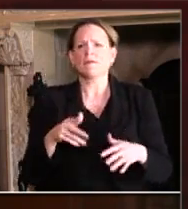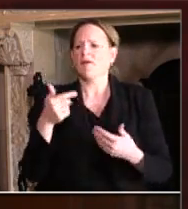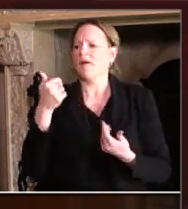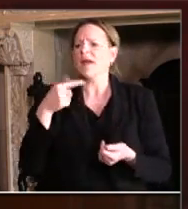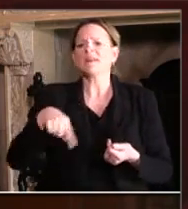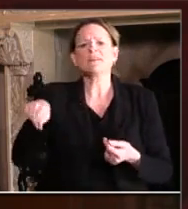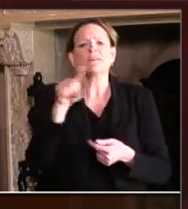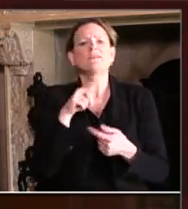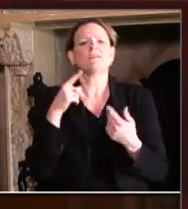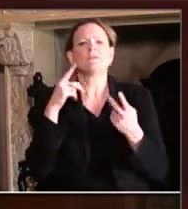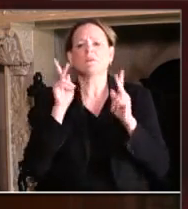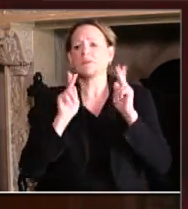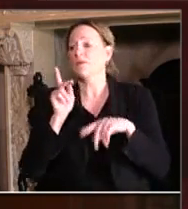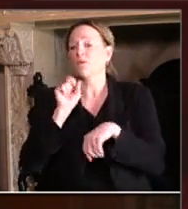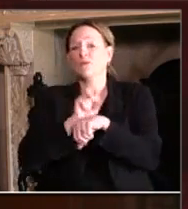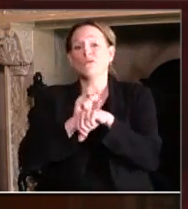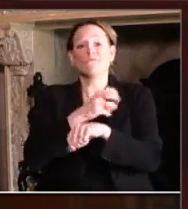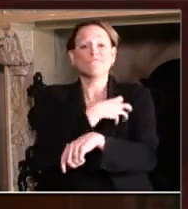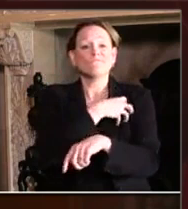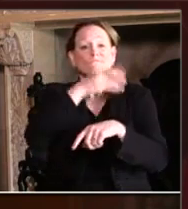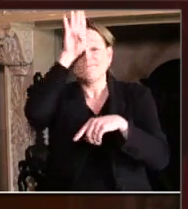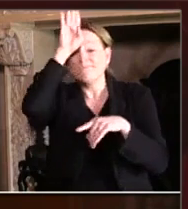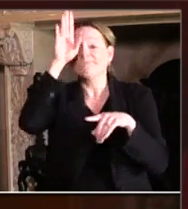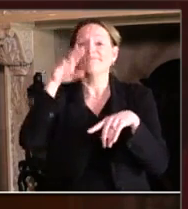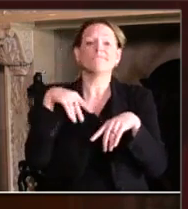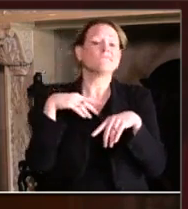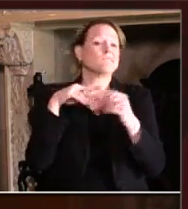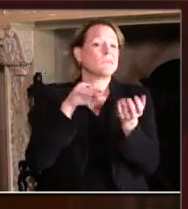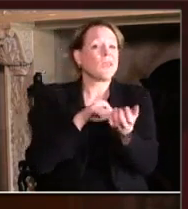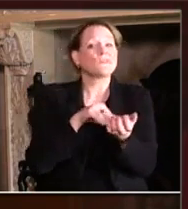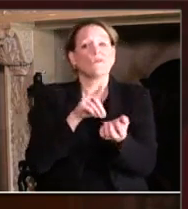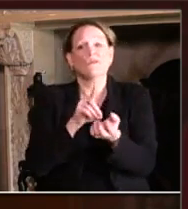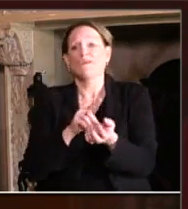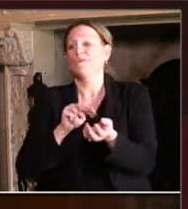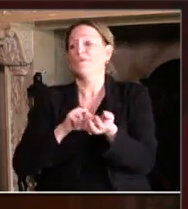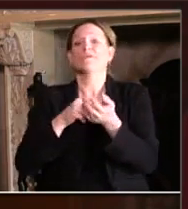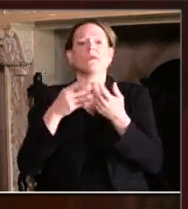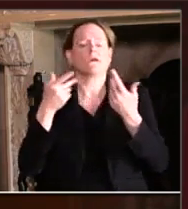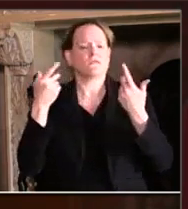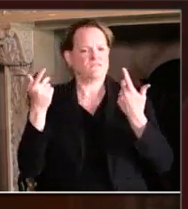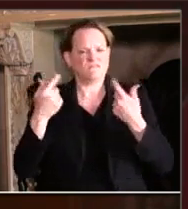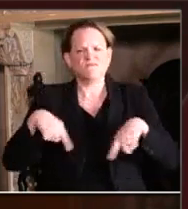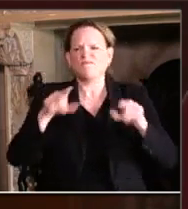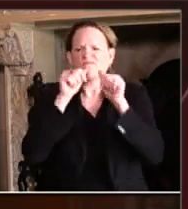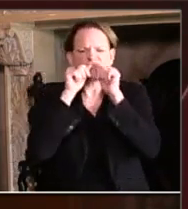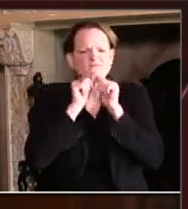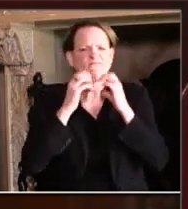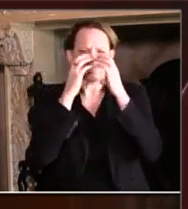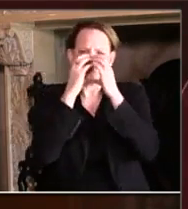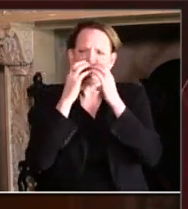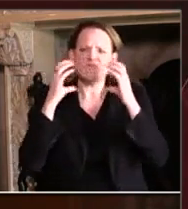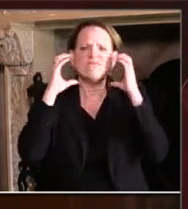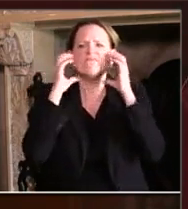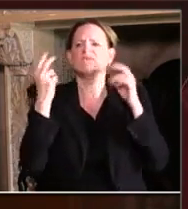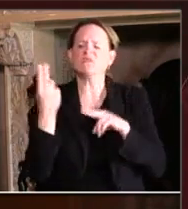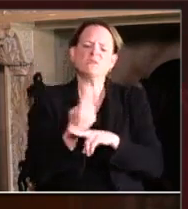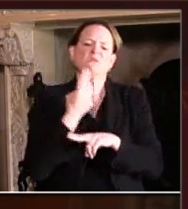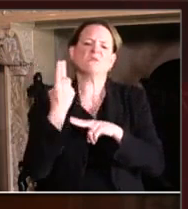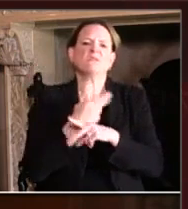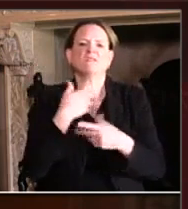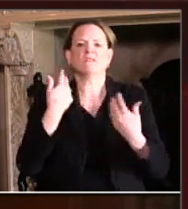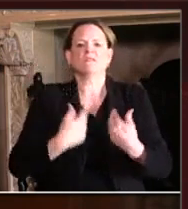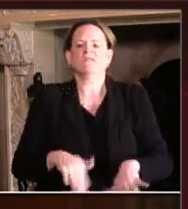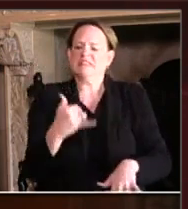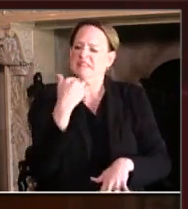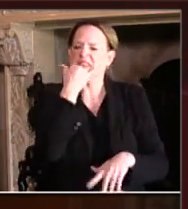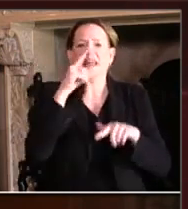grocery stores stocked, operating our transit systems, caring for our kids, and more. We need these folks to stay